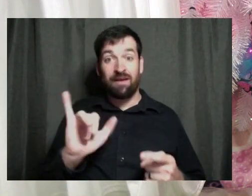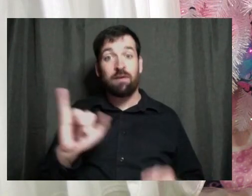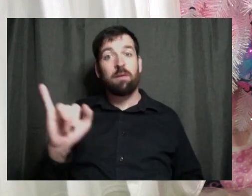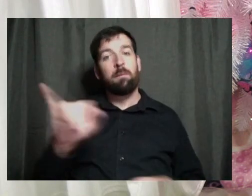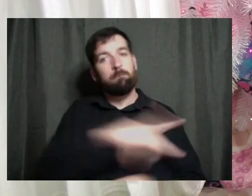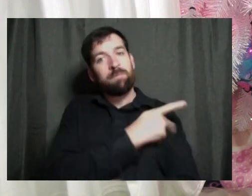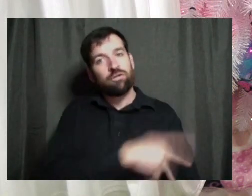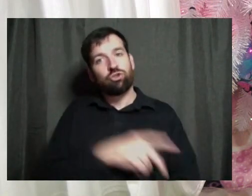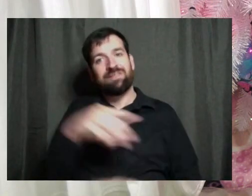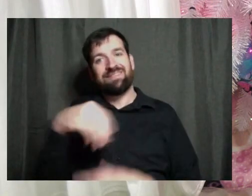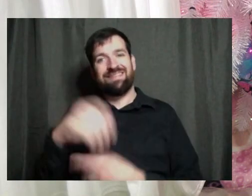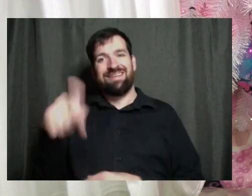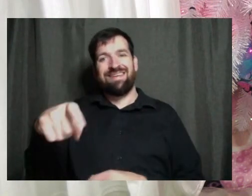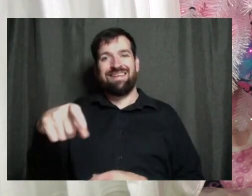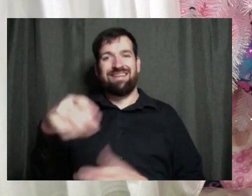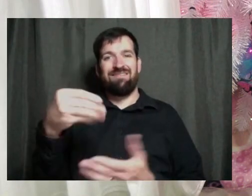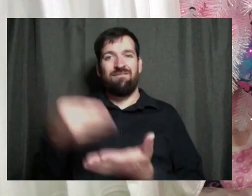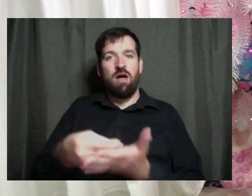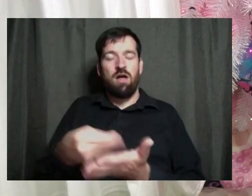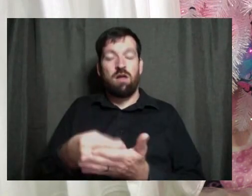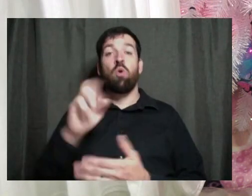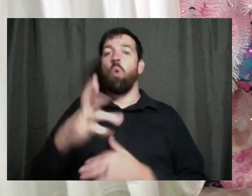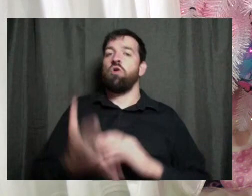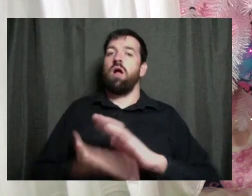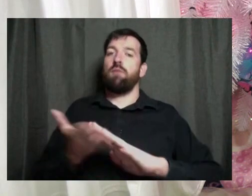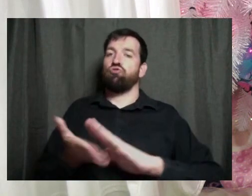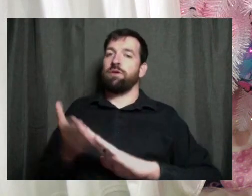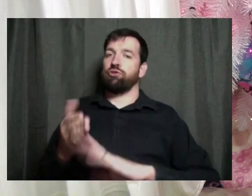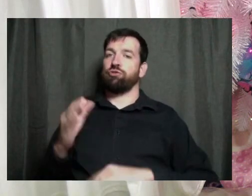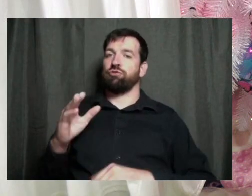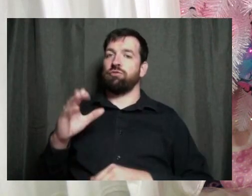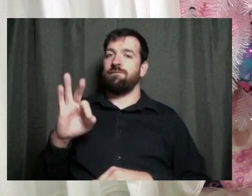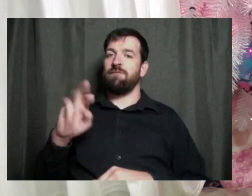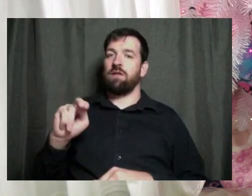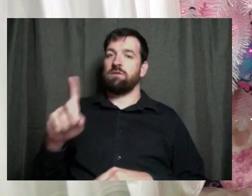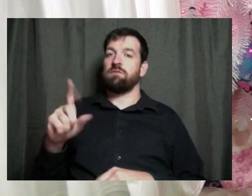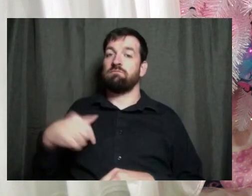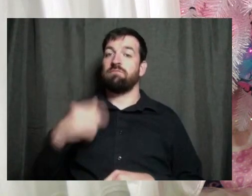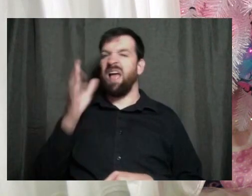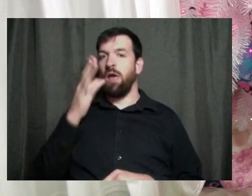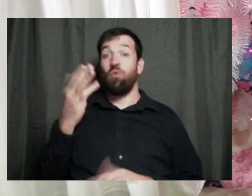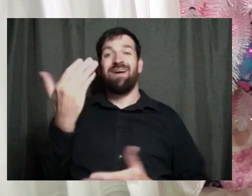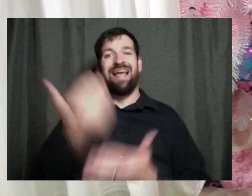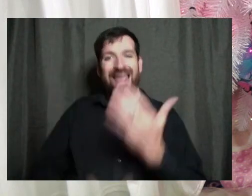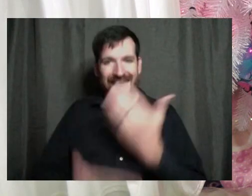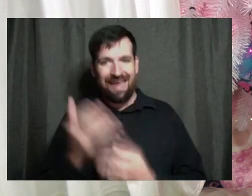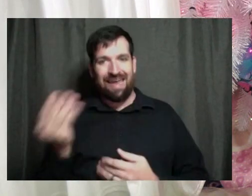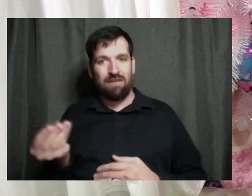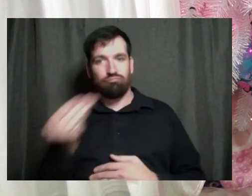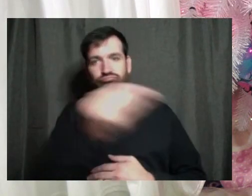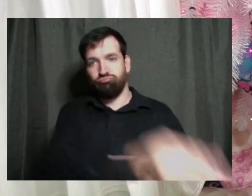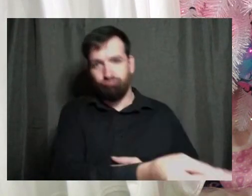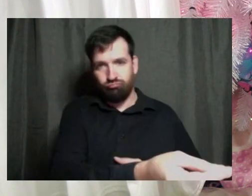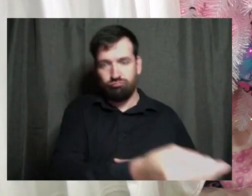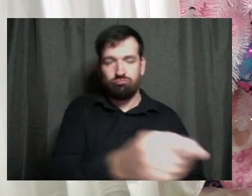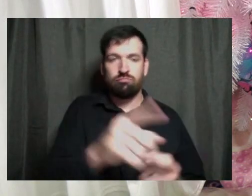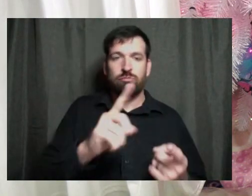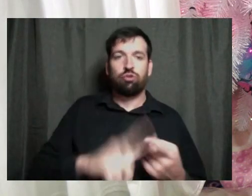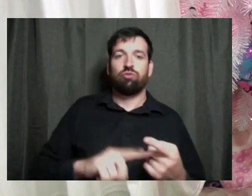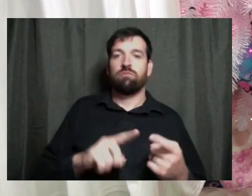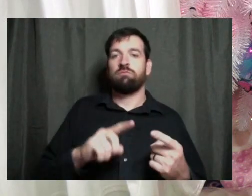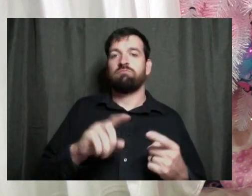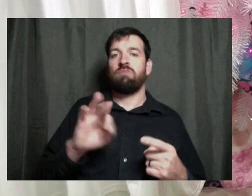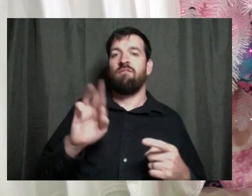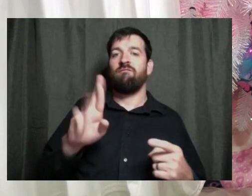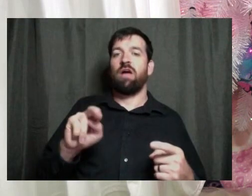our operational fund, then I will make sure I will hand deliver it to our fund development department.